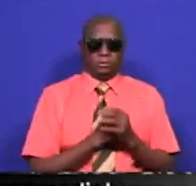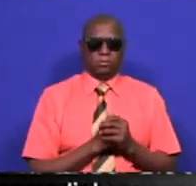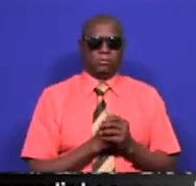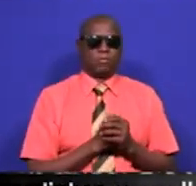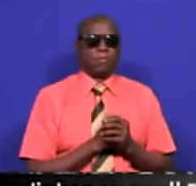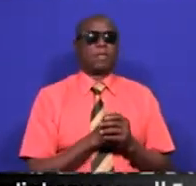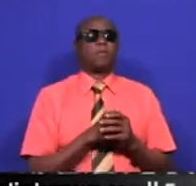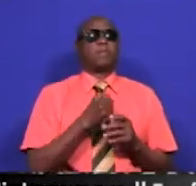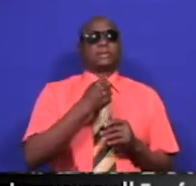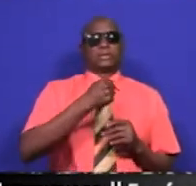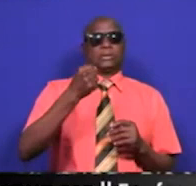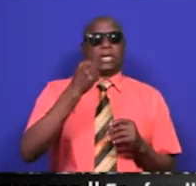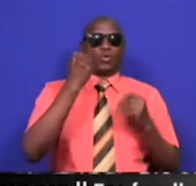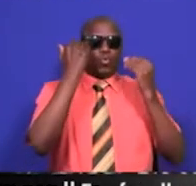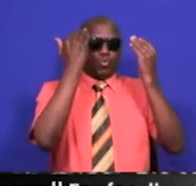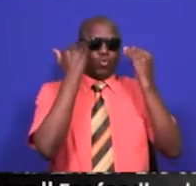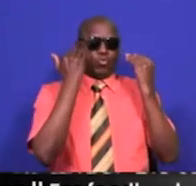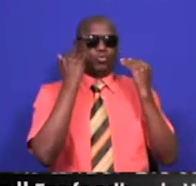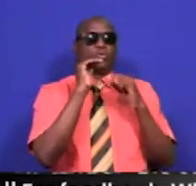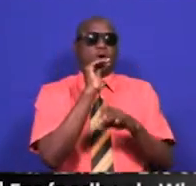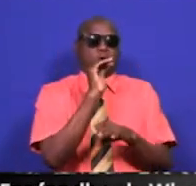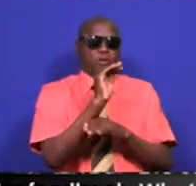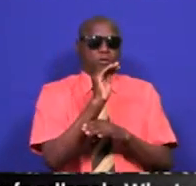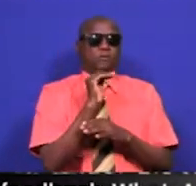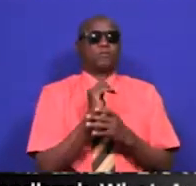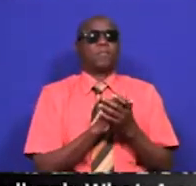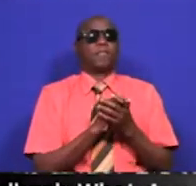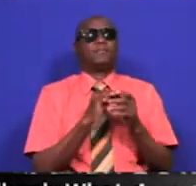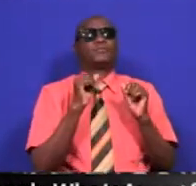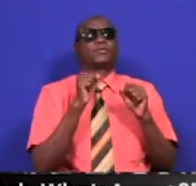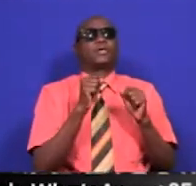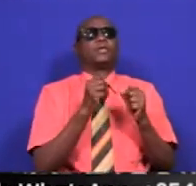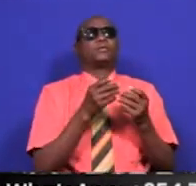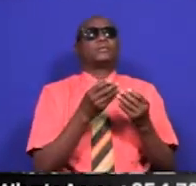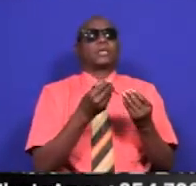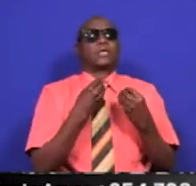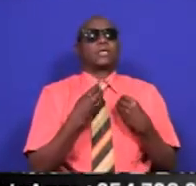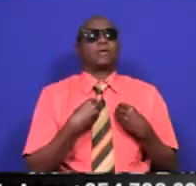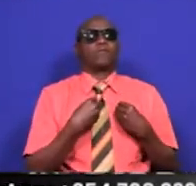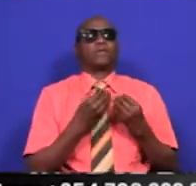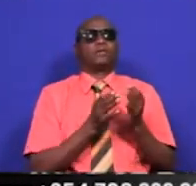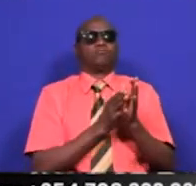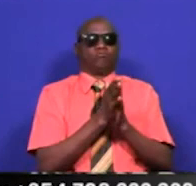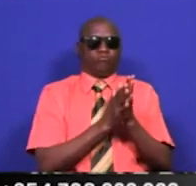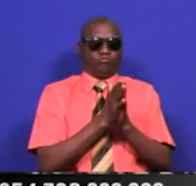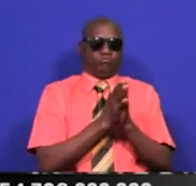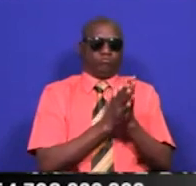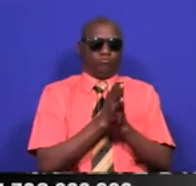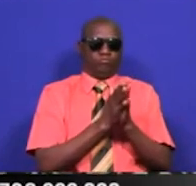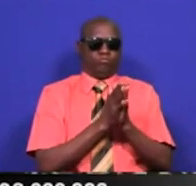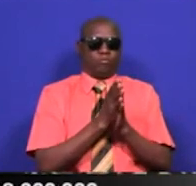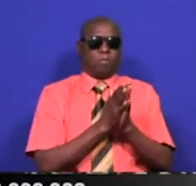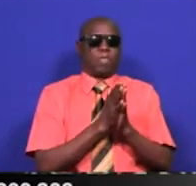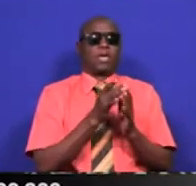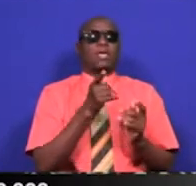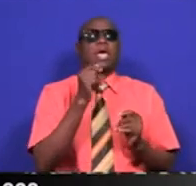wa mahakama tungeomba waweze kutupatia motisha wakati watu wanafikishwa pale waweze kuwapatia penalty